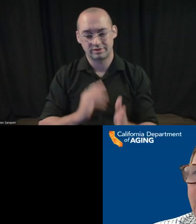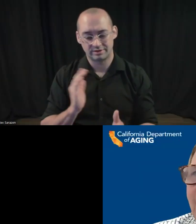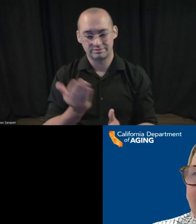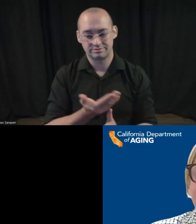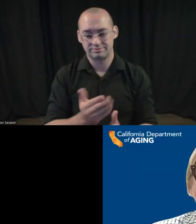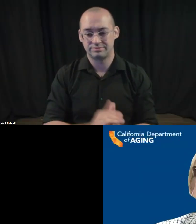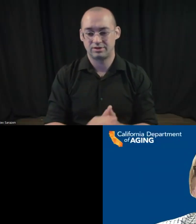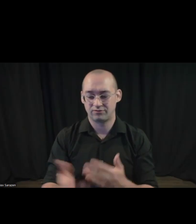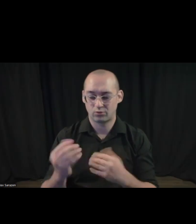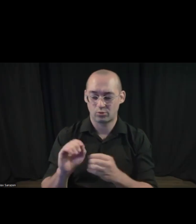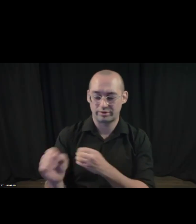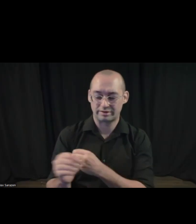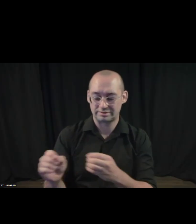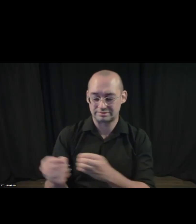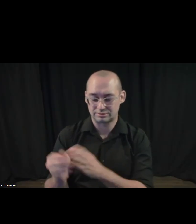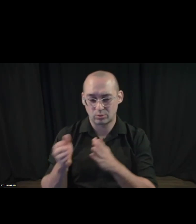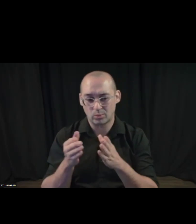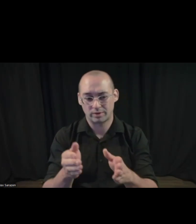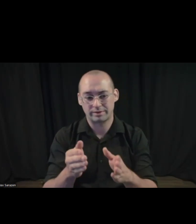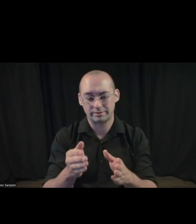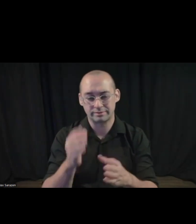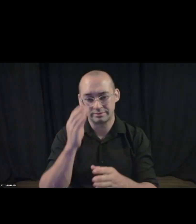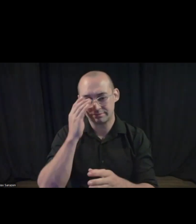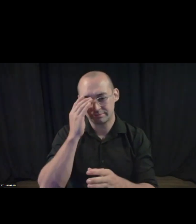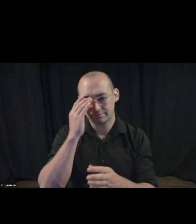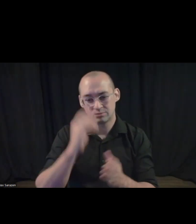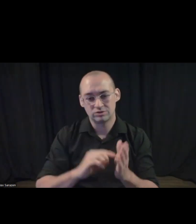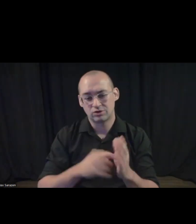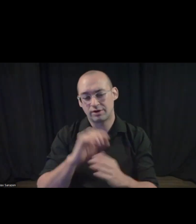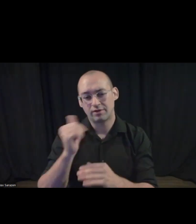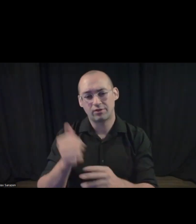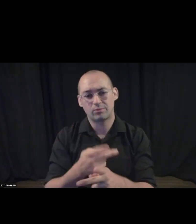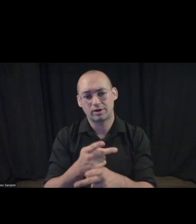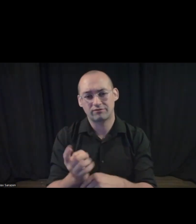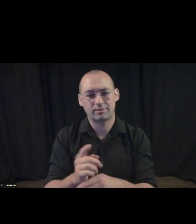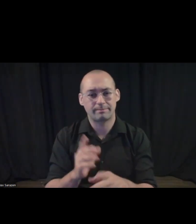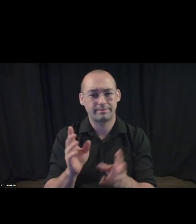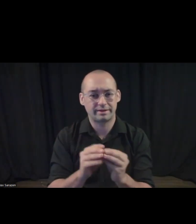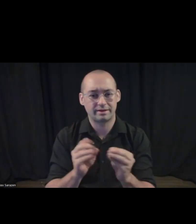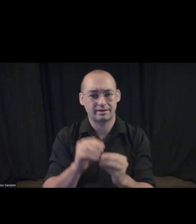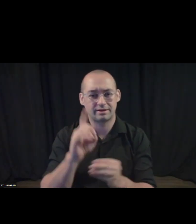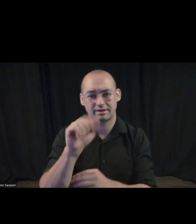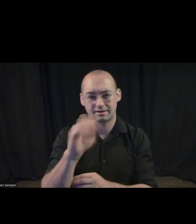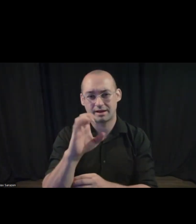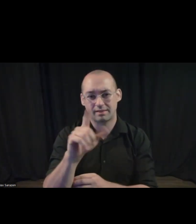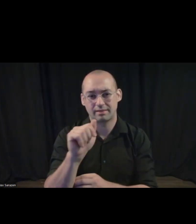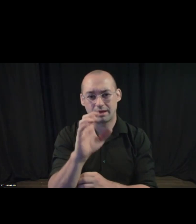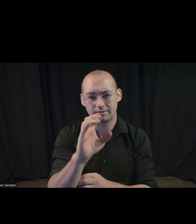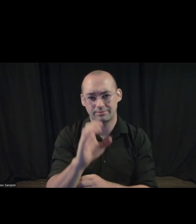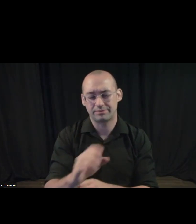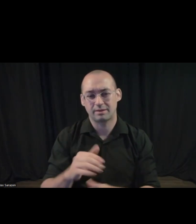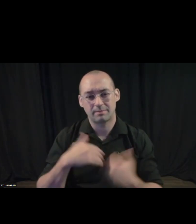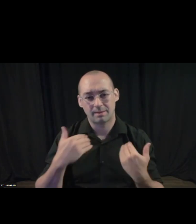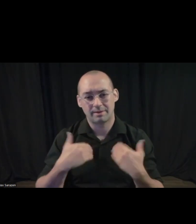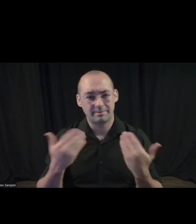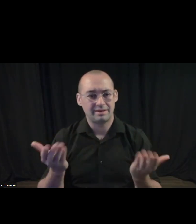an organized fashion to begin another productive meeting of the DACLAC. I'm so happy to be